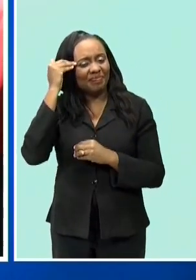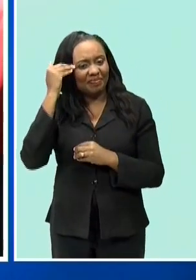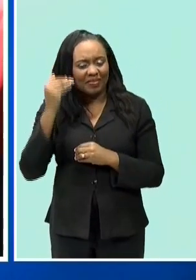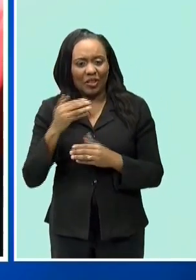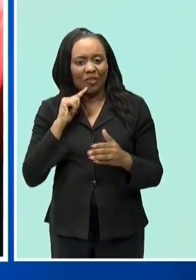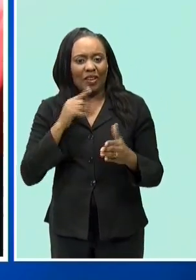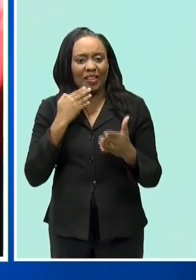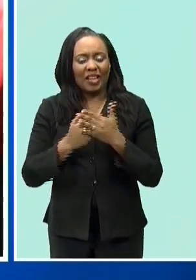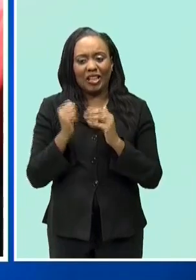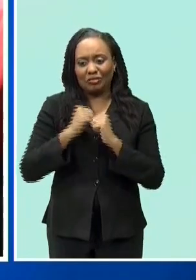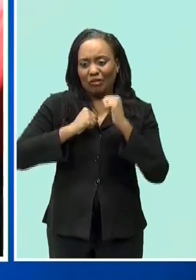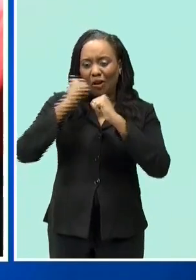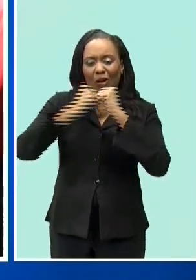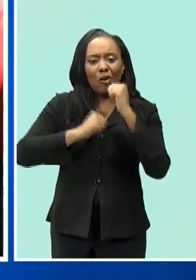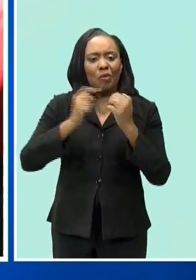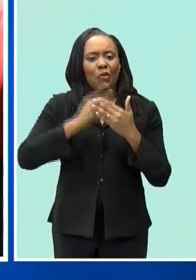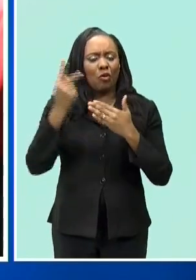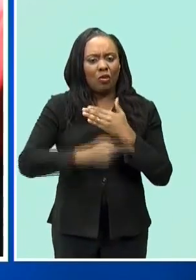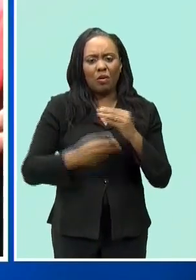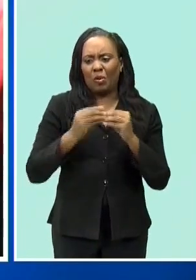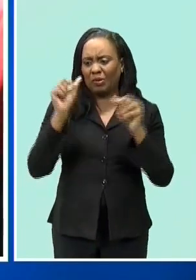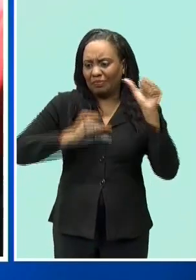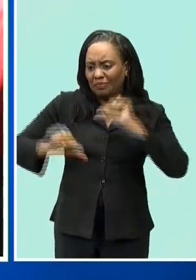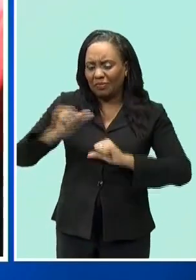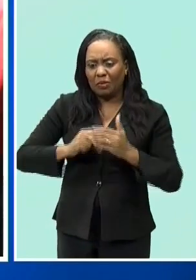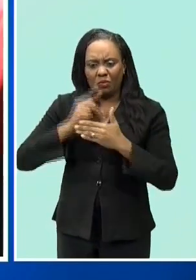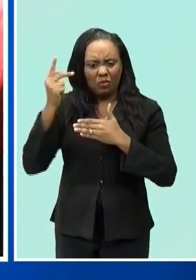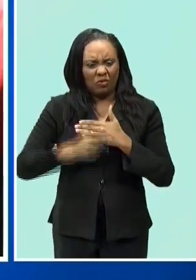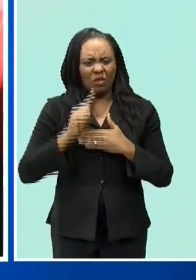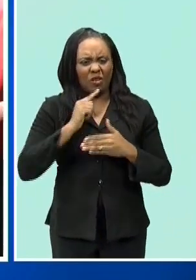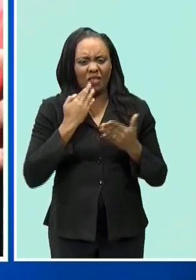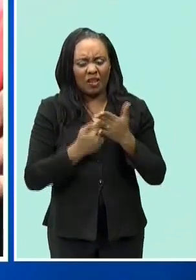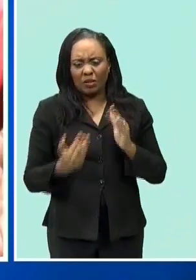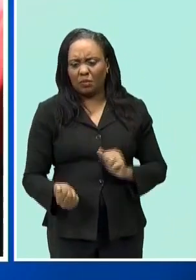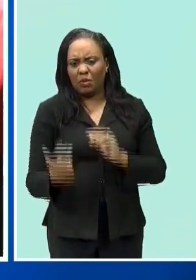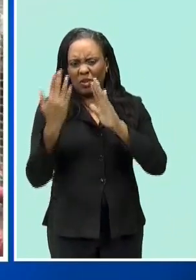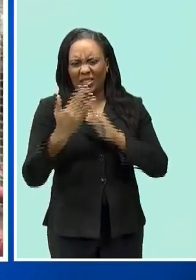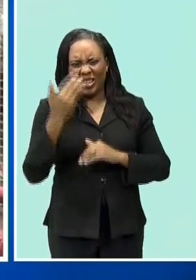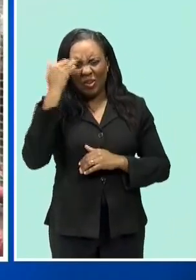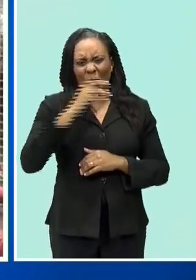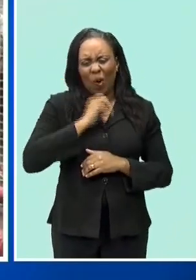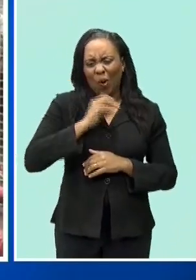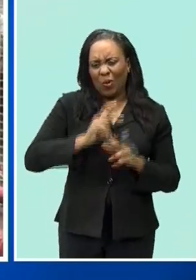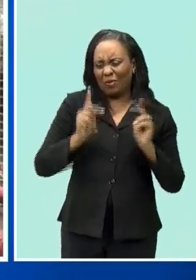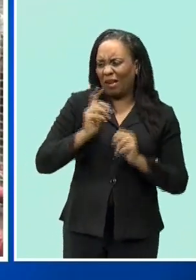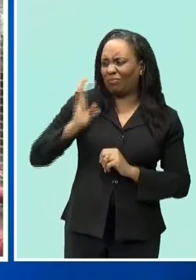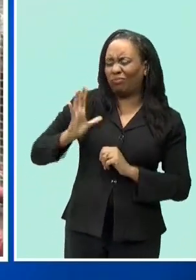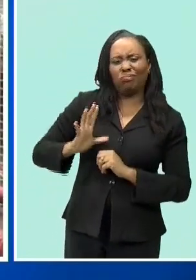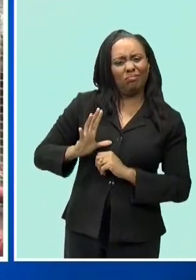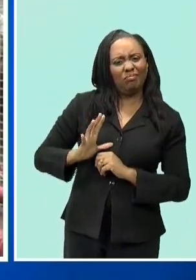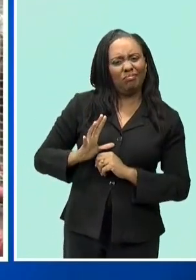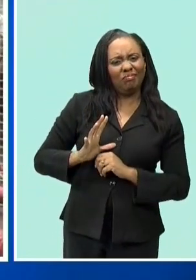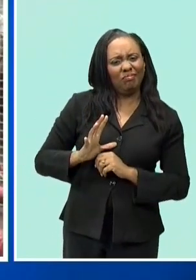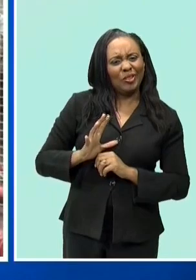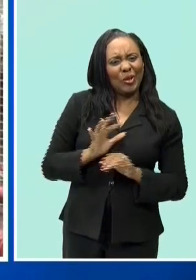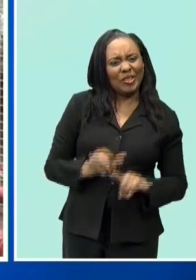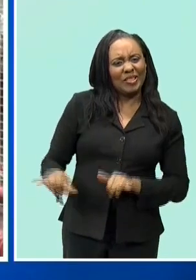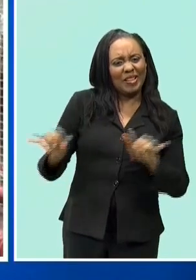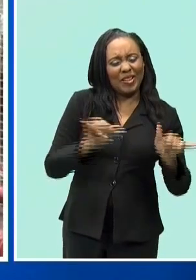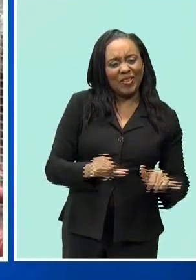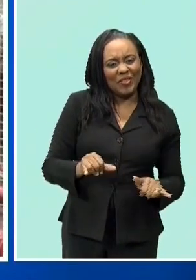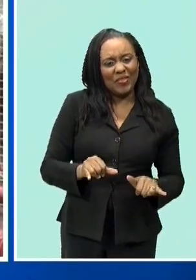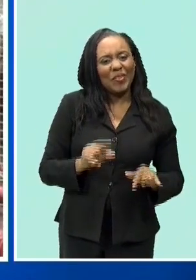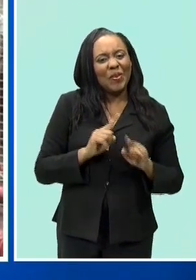structured, different approach, a more scientific approach. Because the old people had their own way of doing stuff. The youngster grew planting lettuce and things